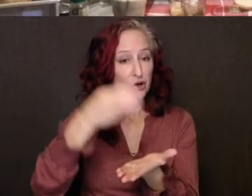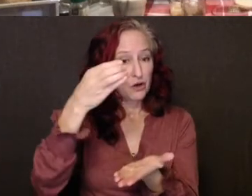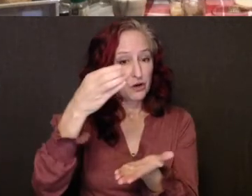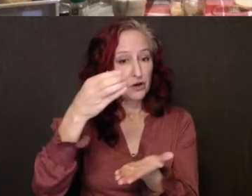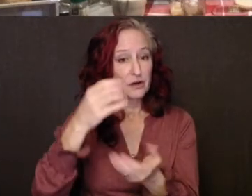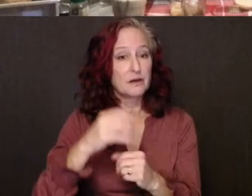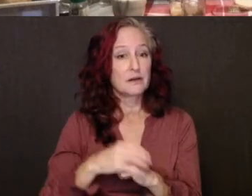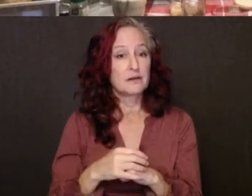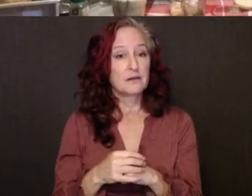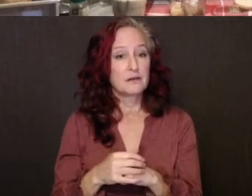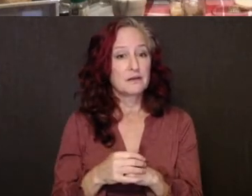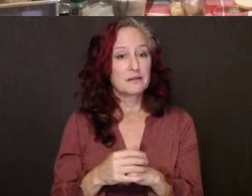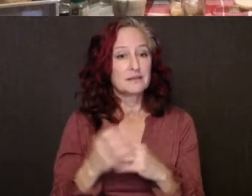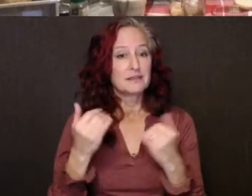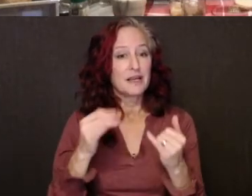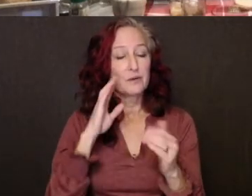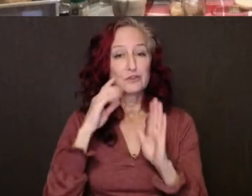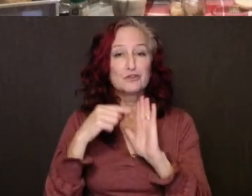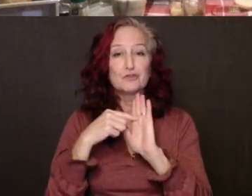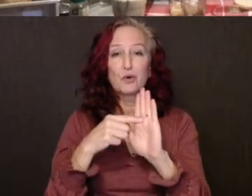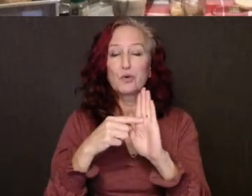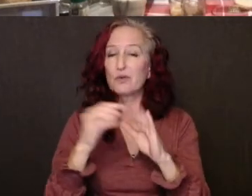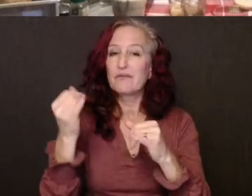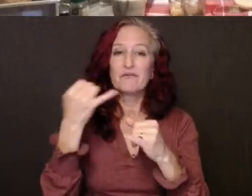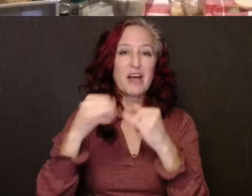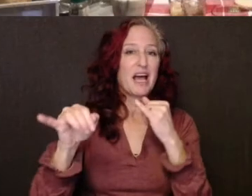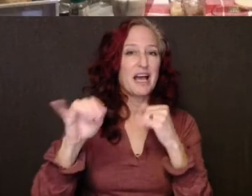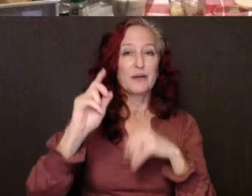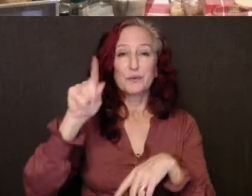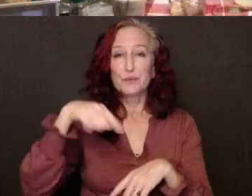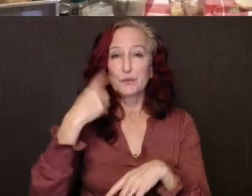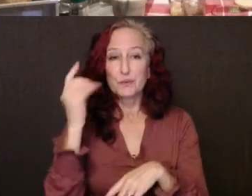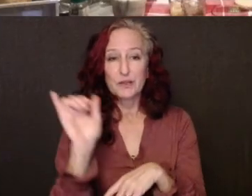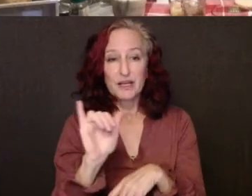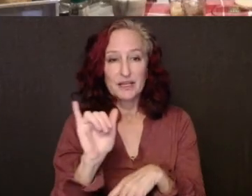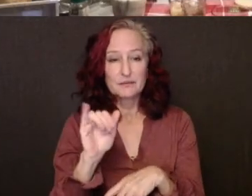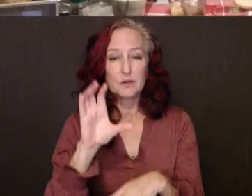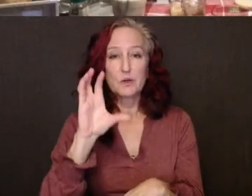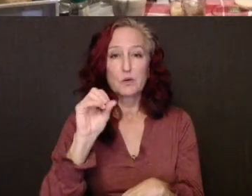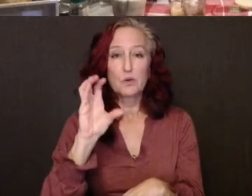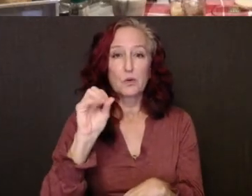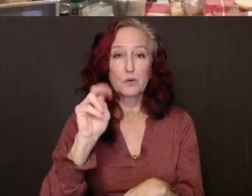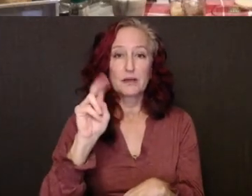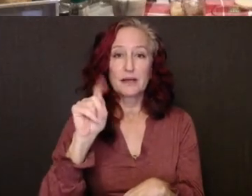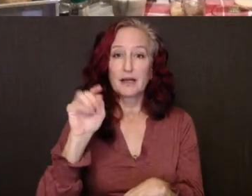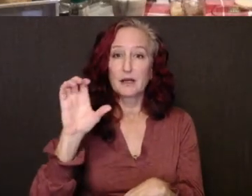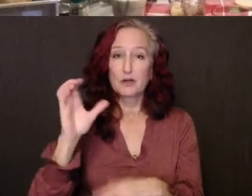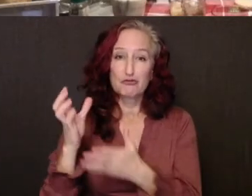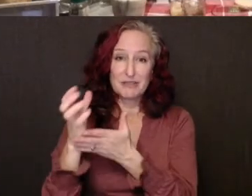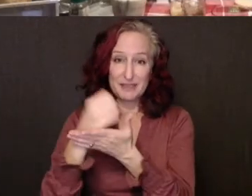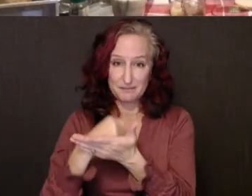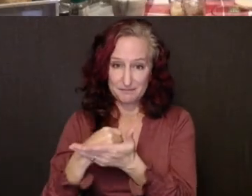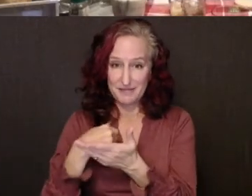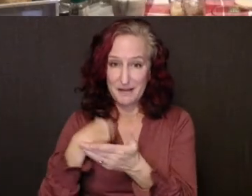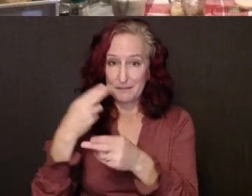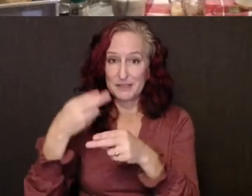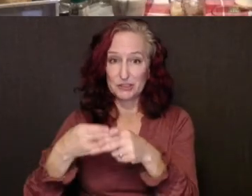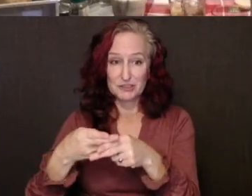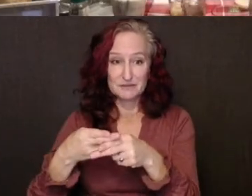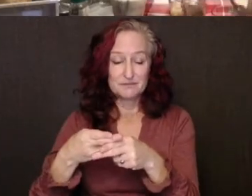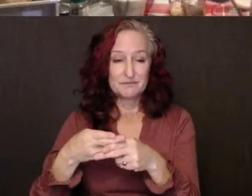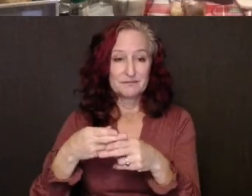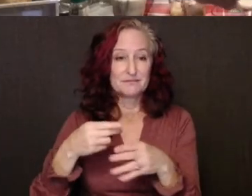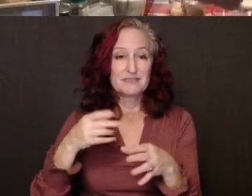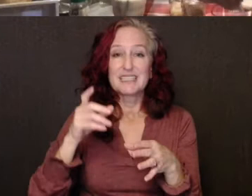it looks like I didn't figure this out, which is fine, but hopefully you got the gist of this one.